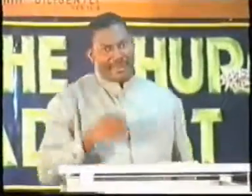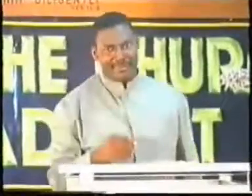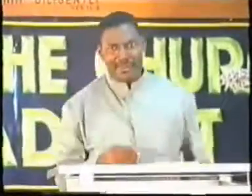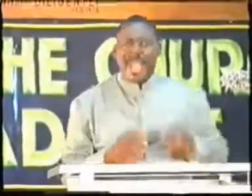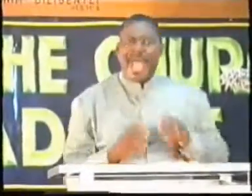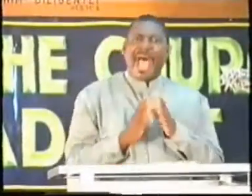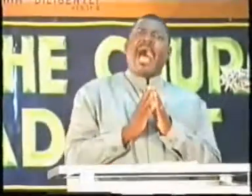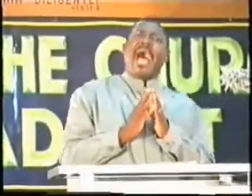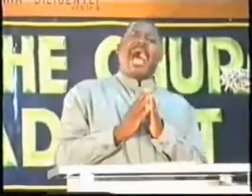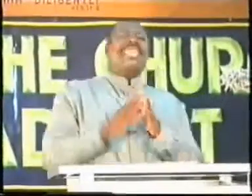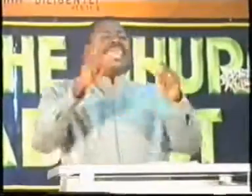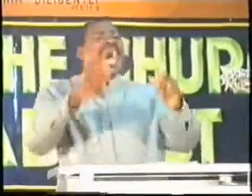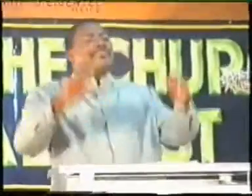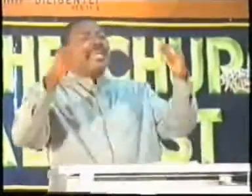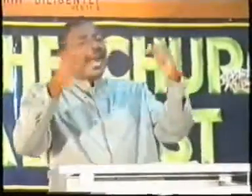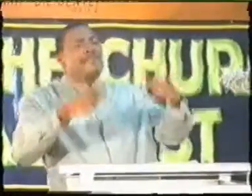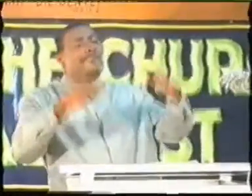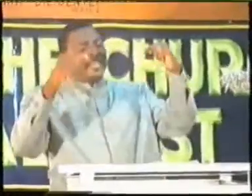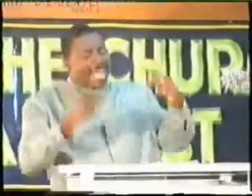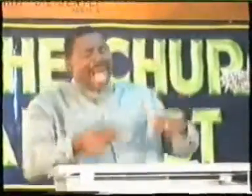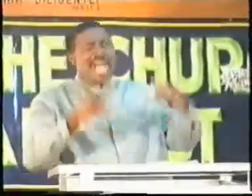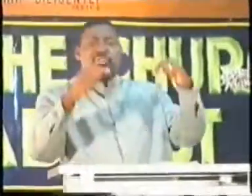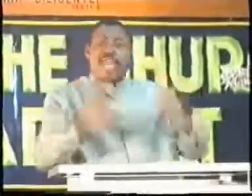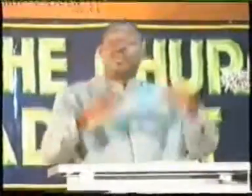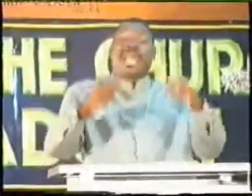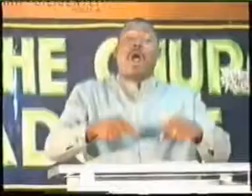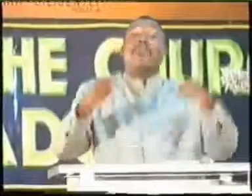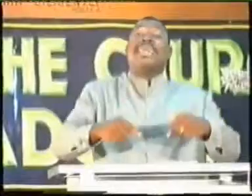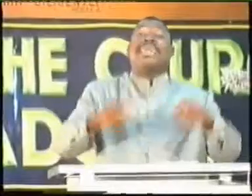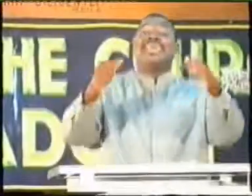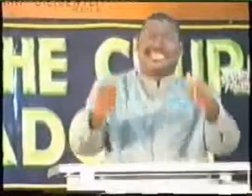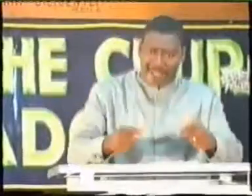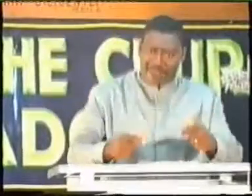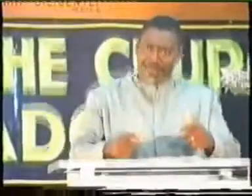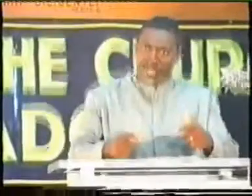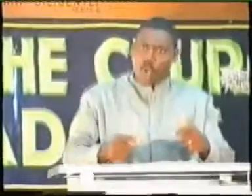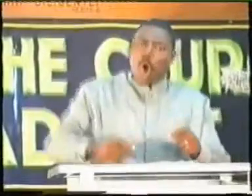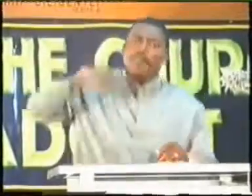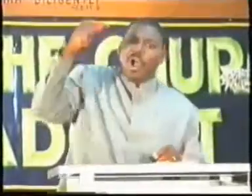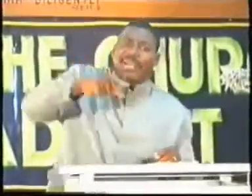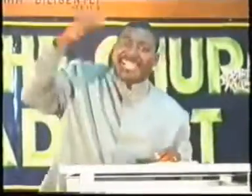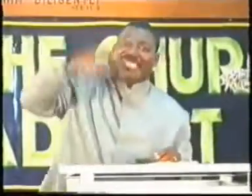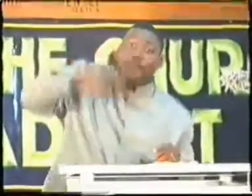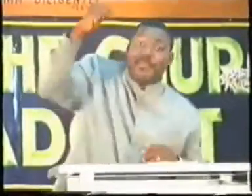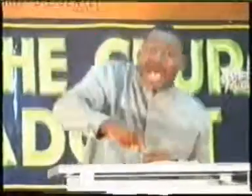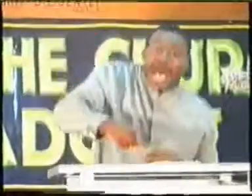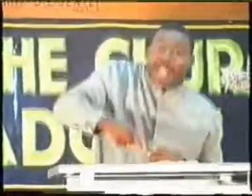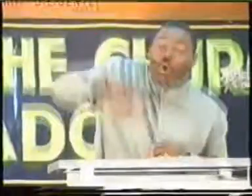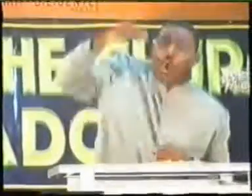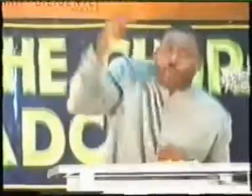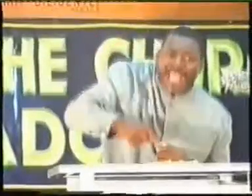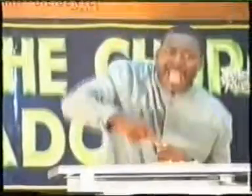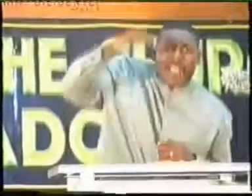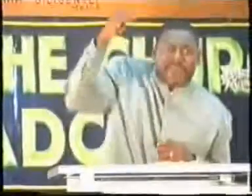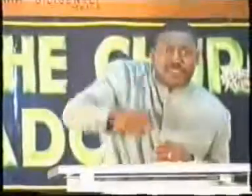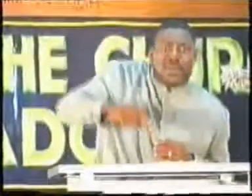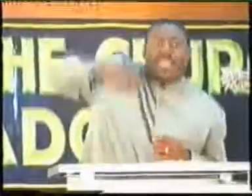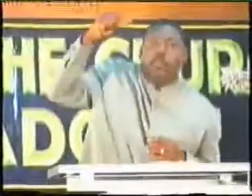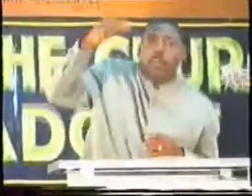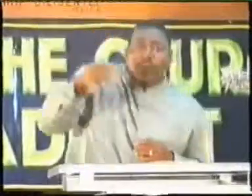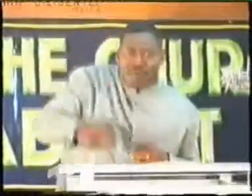ebebo ano ah ade na menam saa adusue so ka o man ga na se obi a o kansa mpa bia no okwan